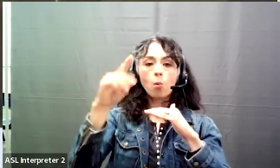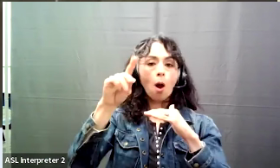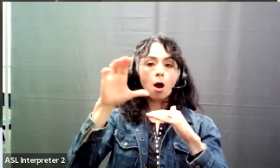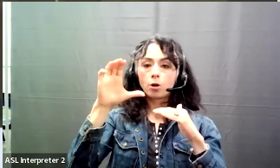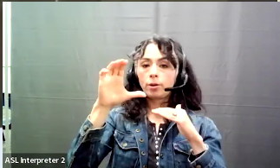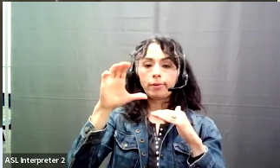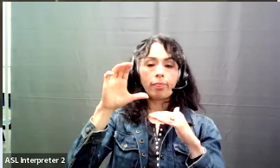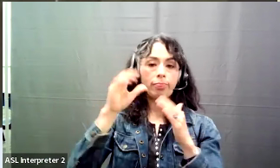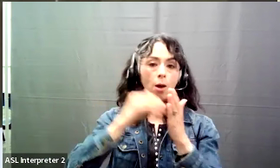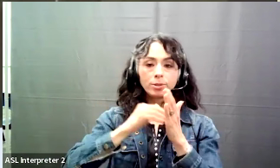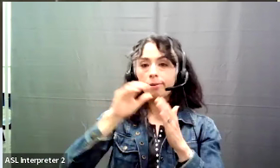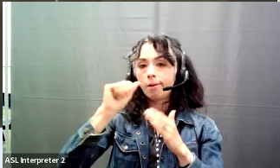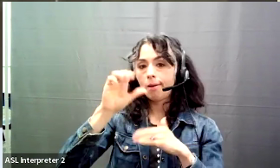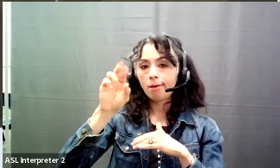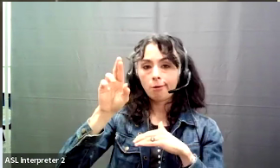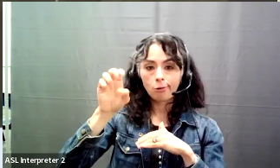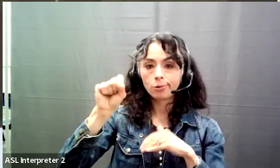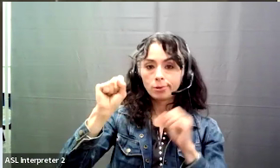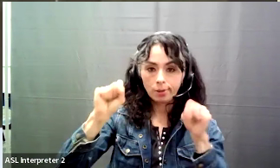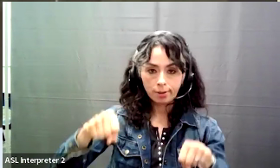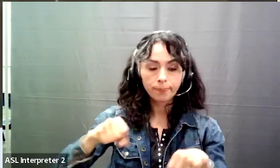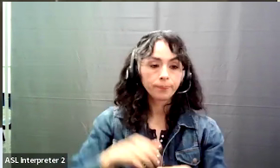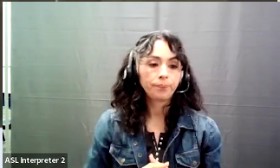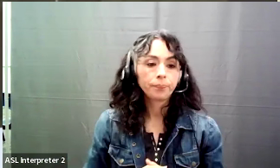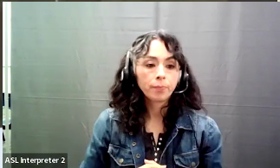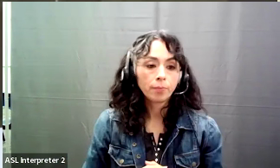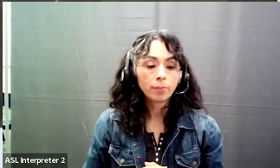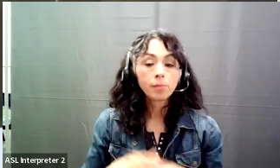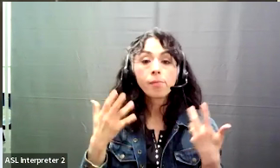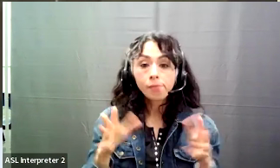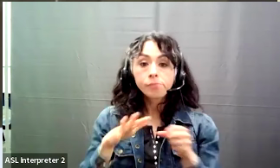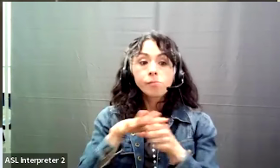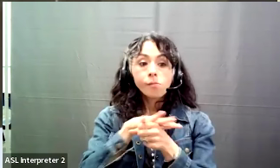there are options for more than 100,000